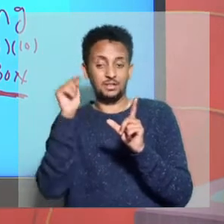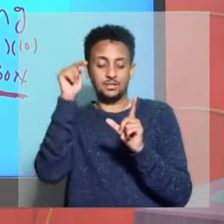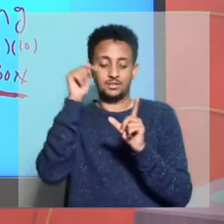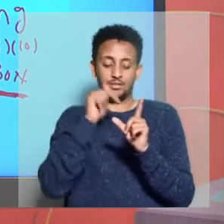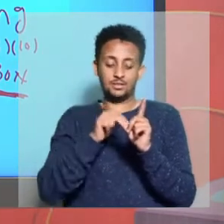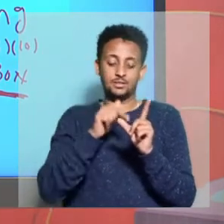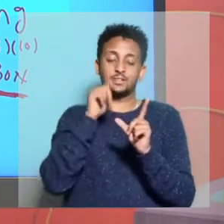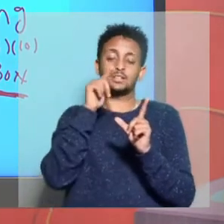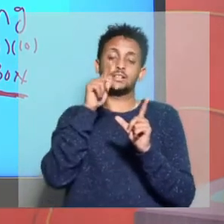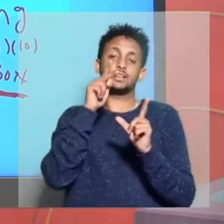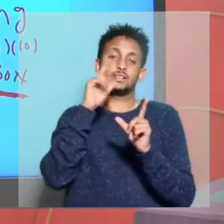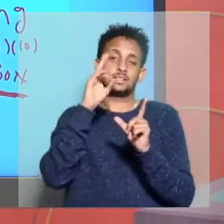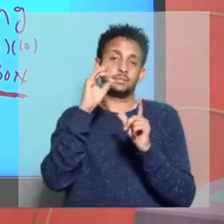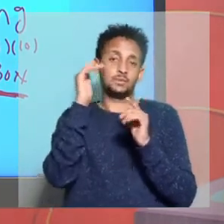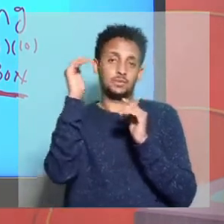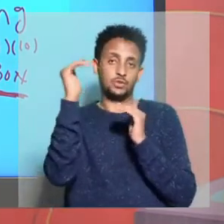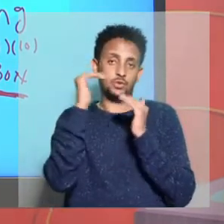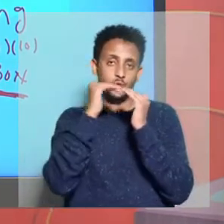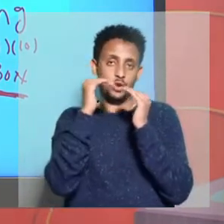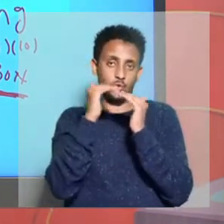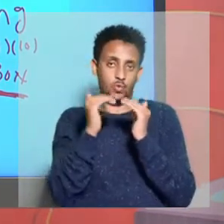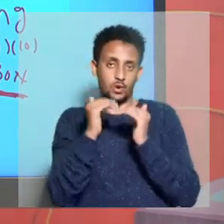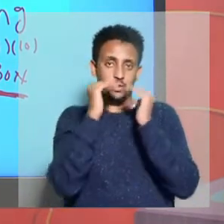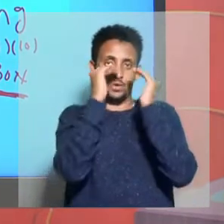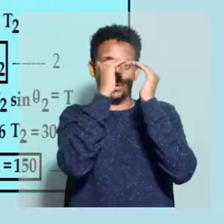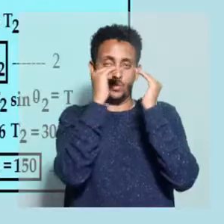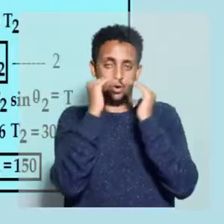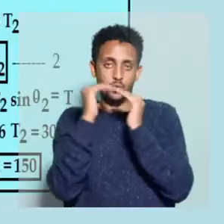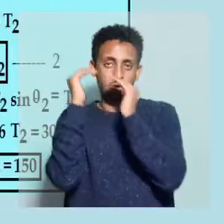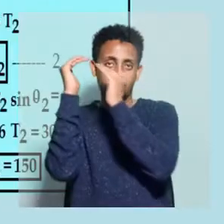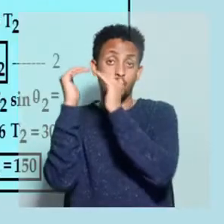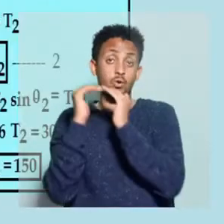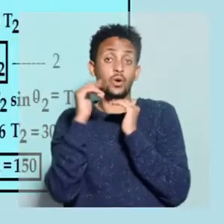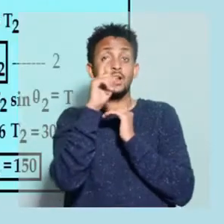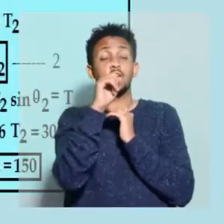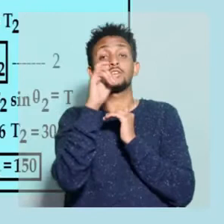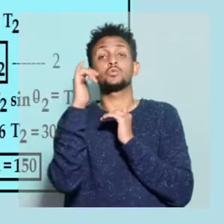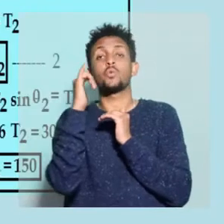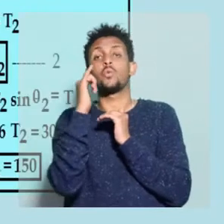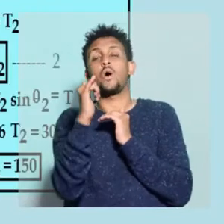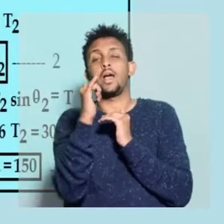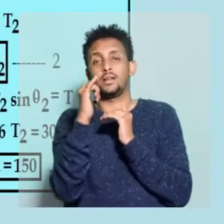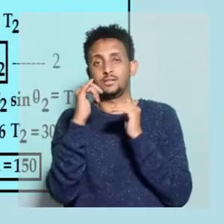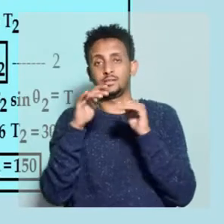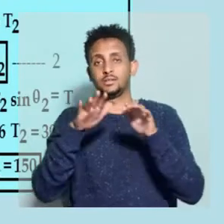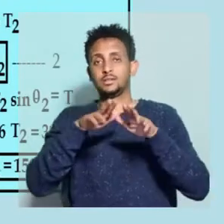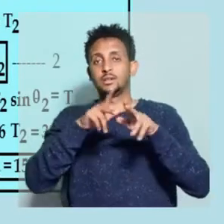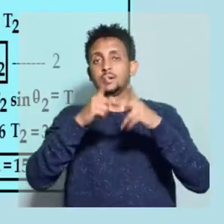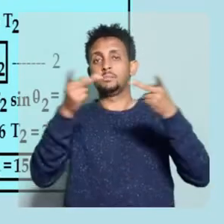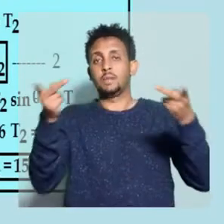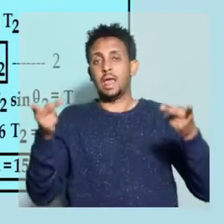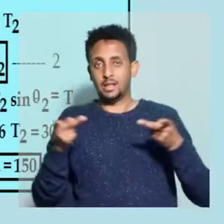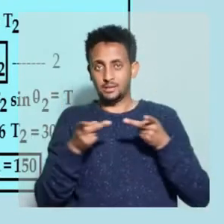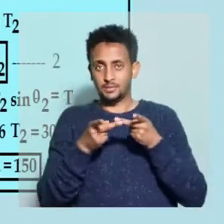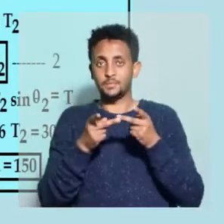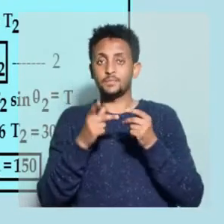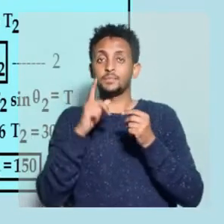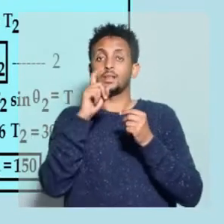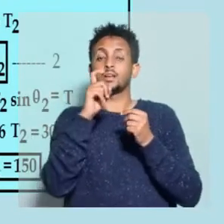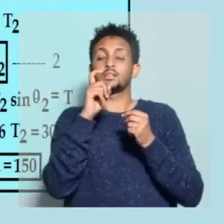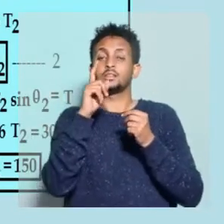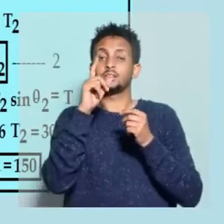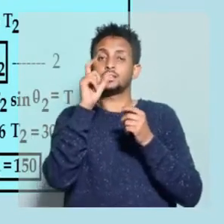also 37. Therefore, we can put it on xy plane like this. Theta 1 is